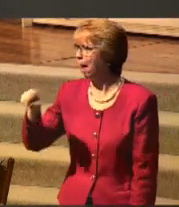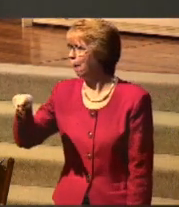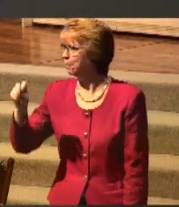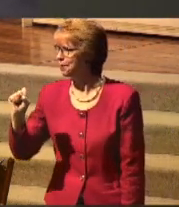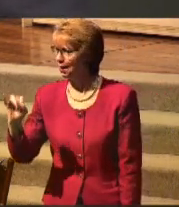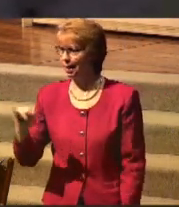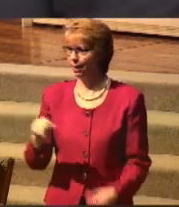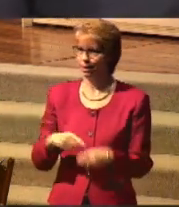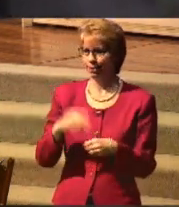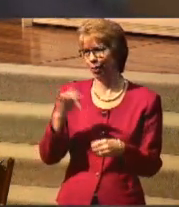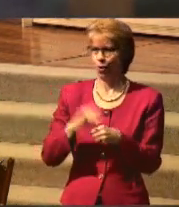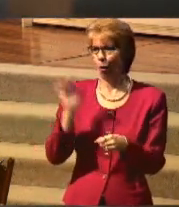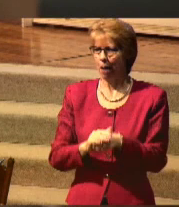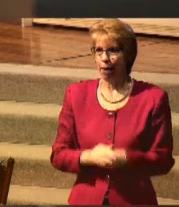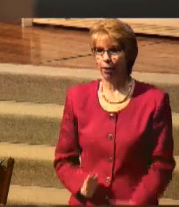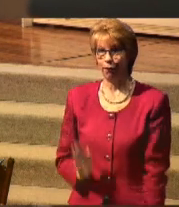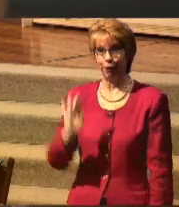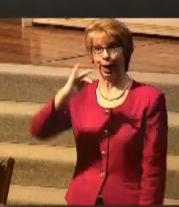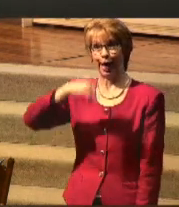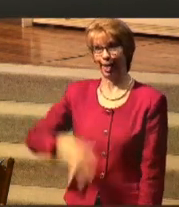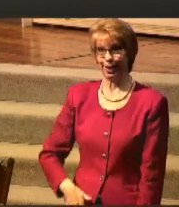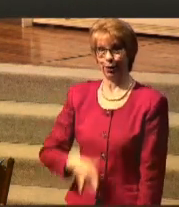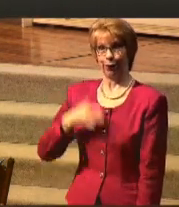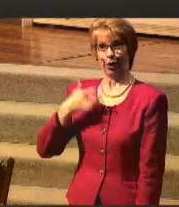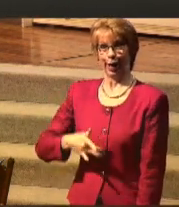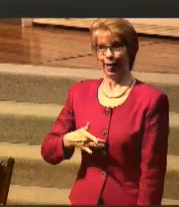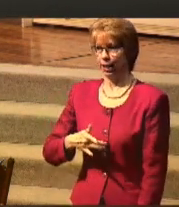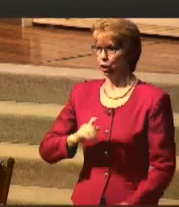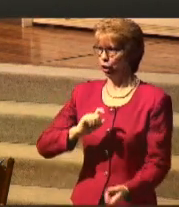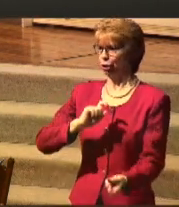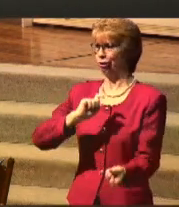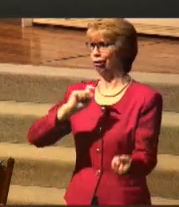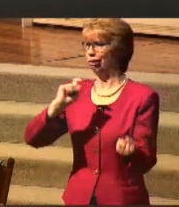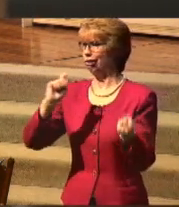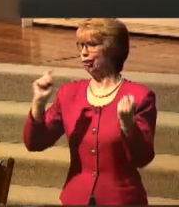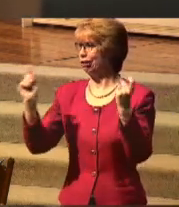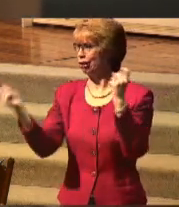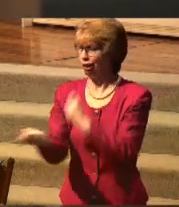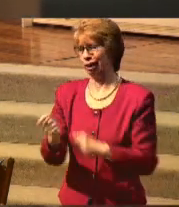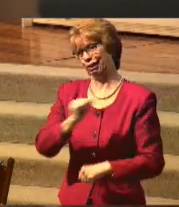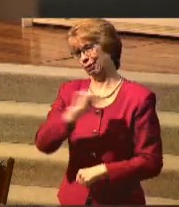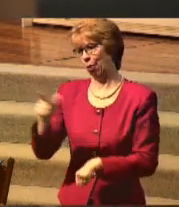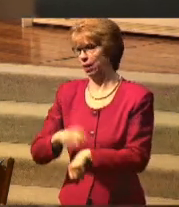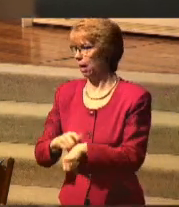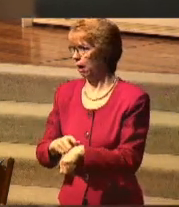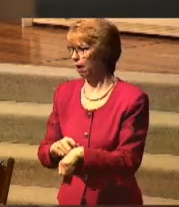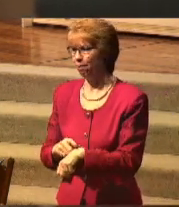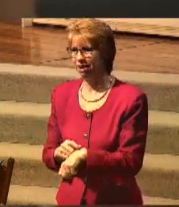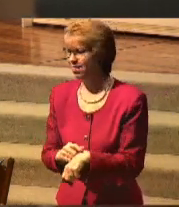know, whatever, you know. Feelings are change all the time. Feelings are fickle.